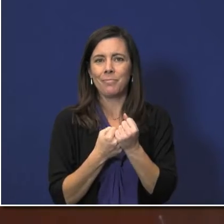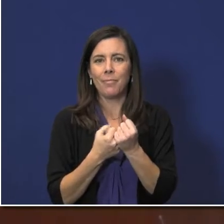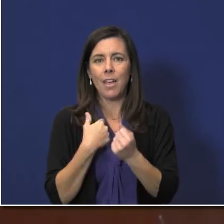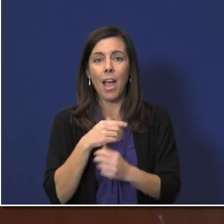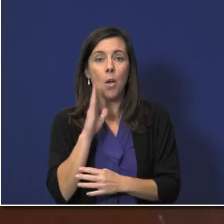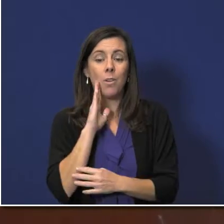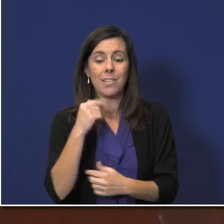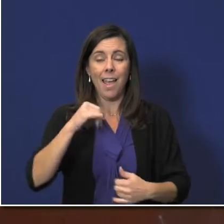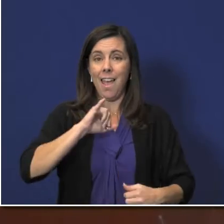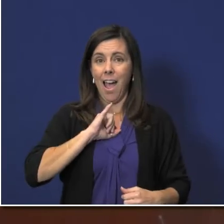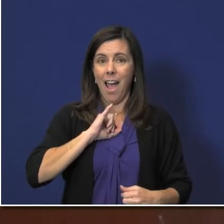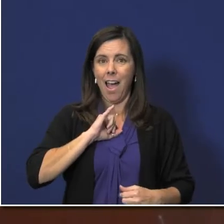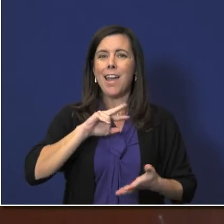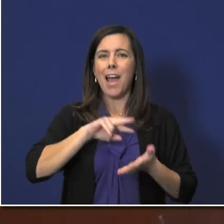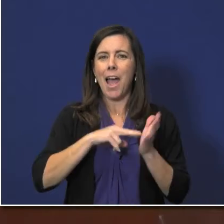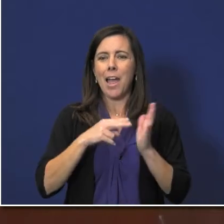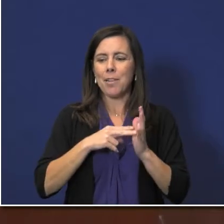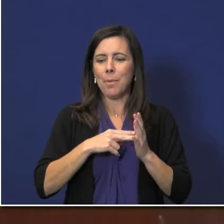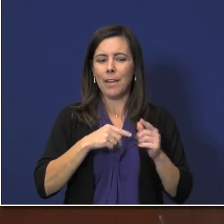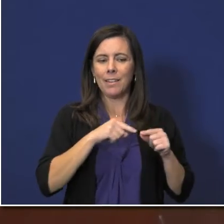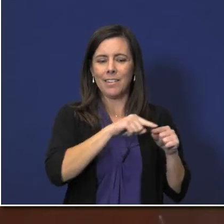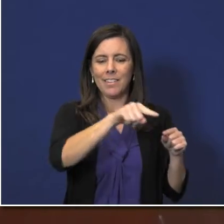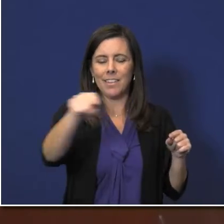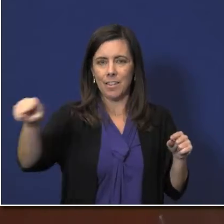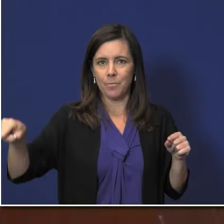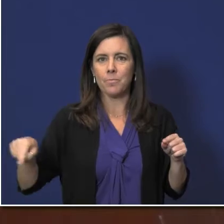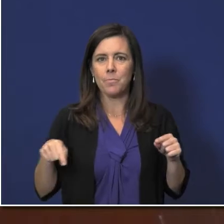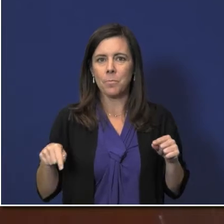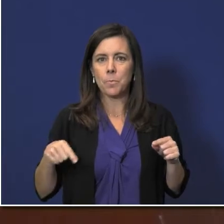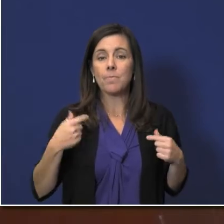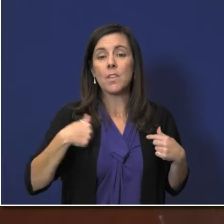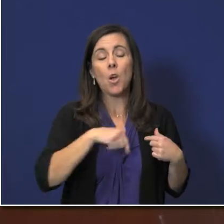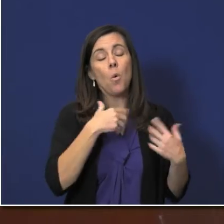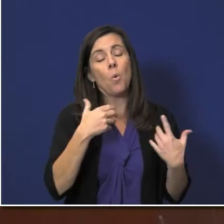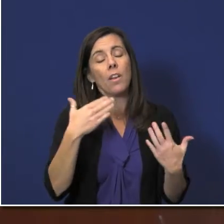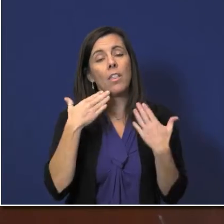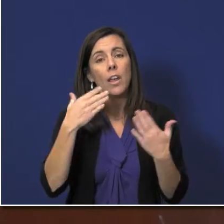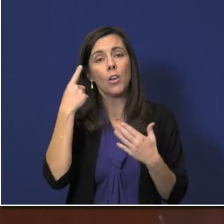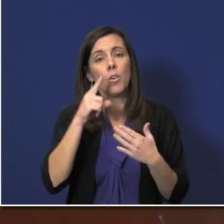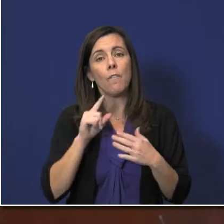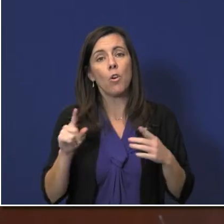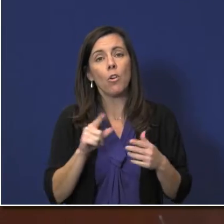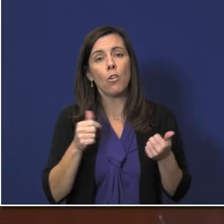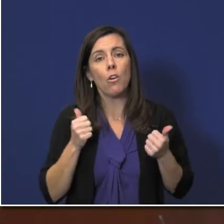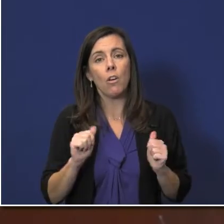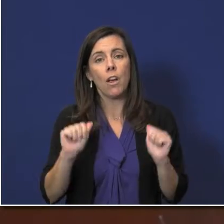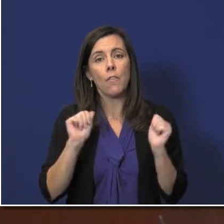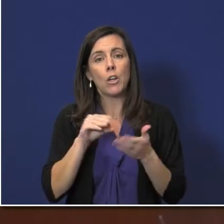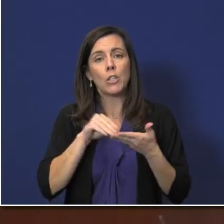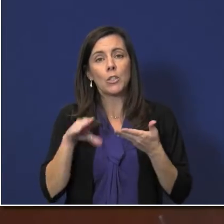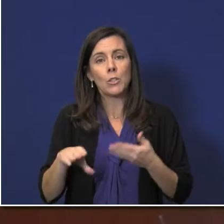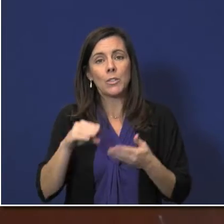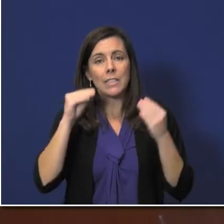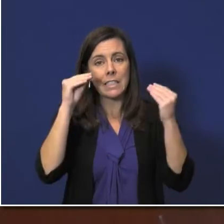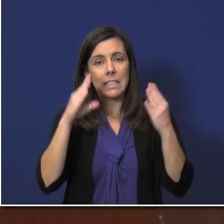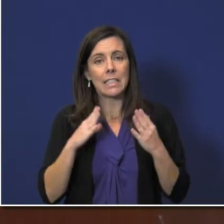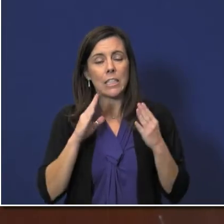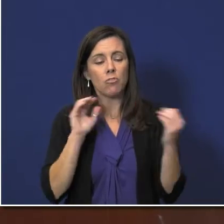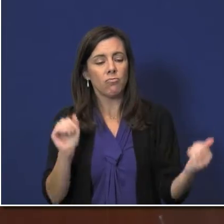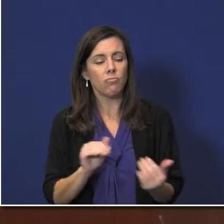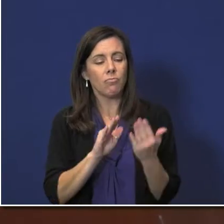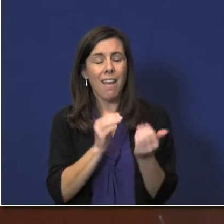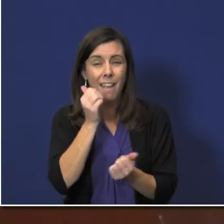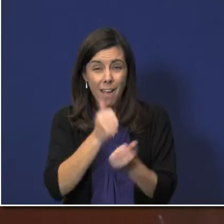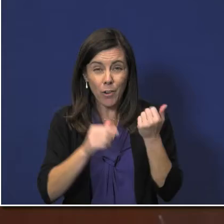I a lot, I'm really speaking for a lot of people. We want to thank you for your efforts to keep students and teachers at the forefront of every